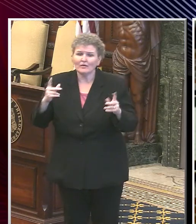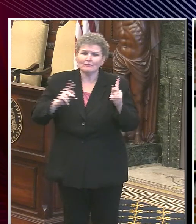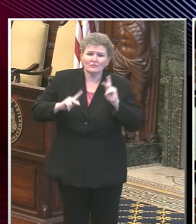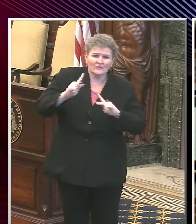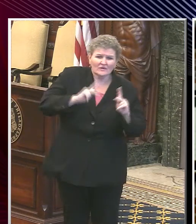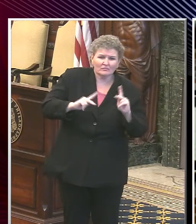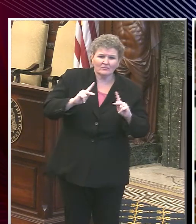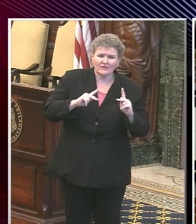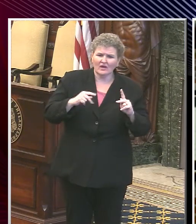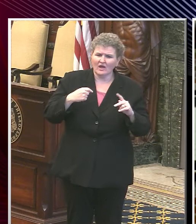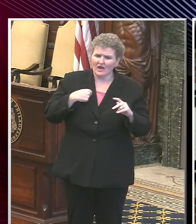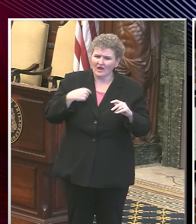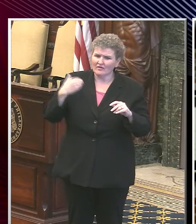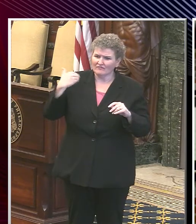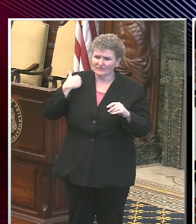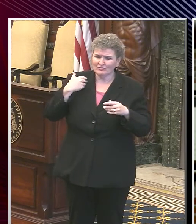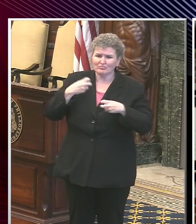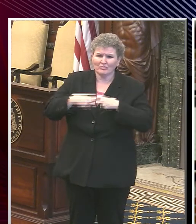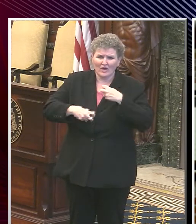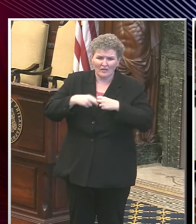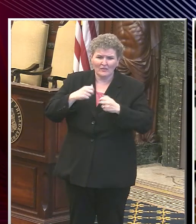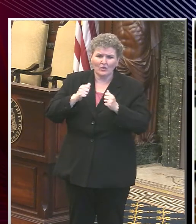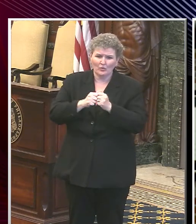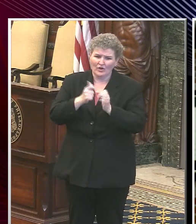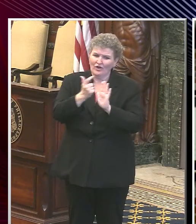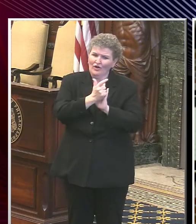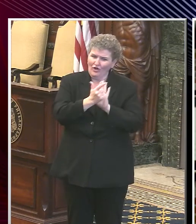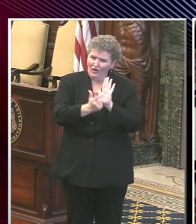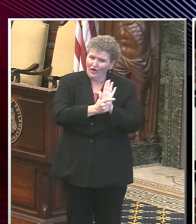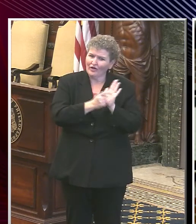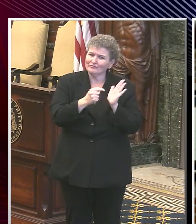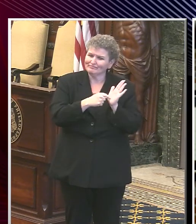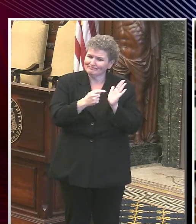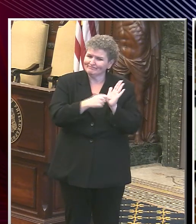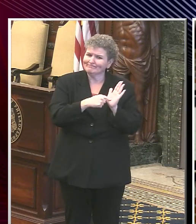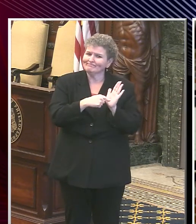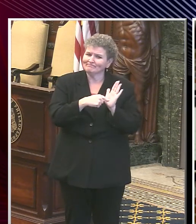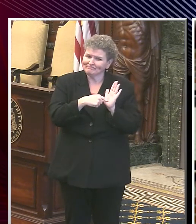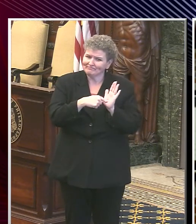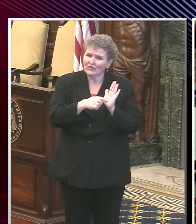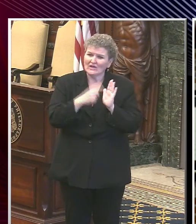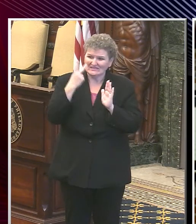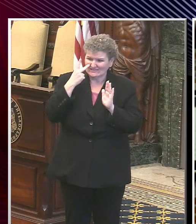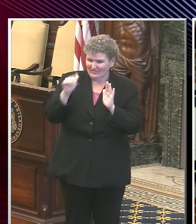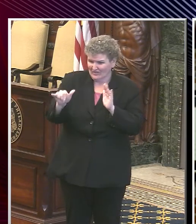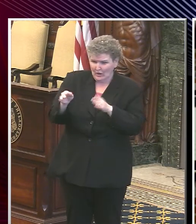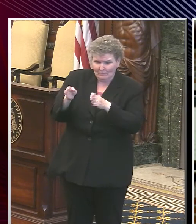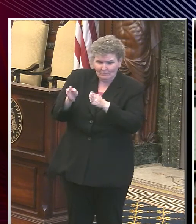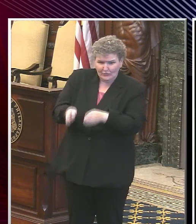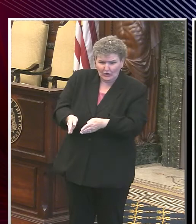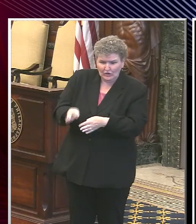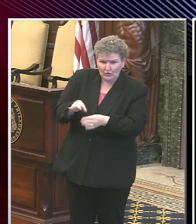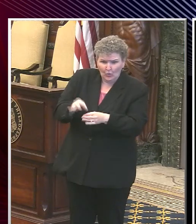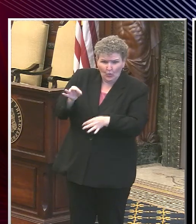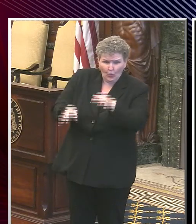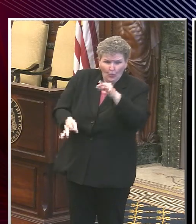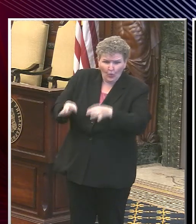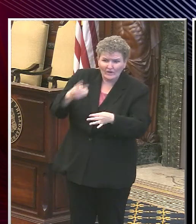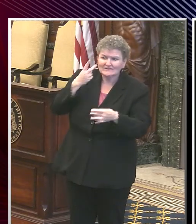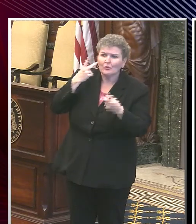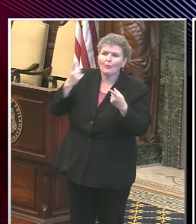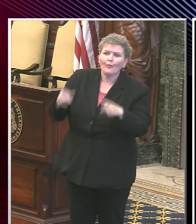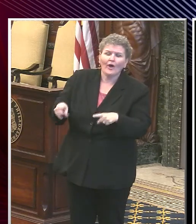had past issues with the law, and we'll see how Mr. Hobson makes out with his hearing, and we'll move on from there. Does failure to